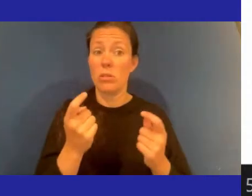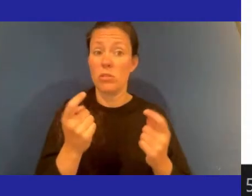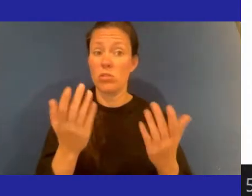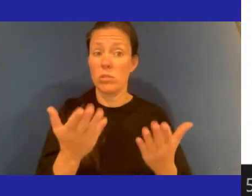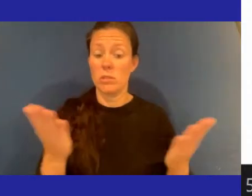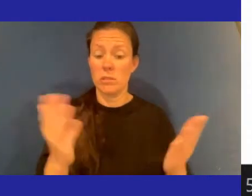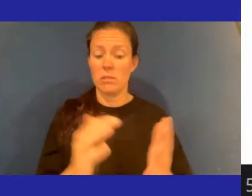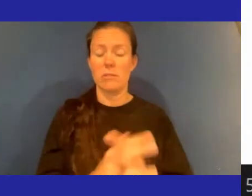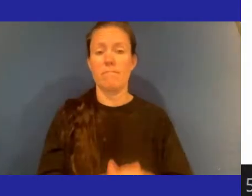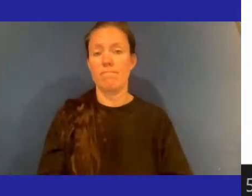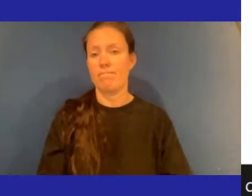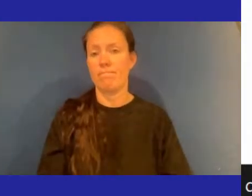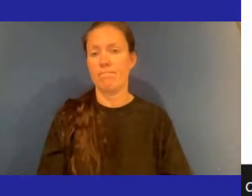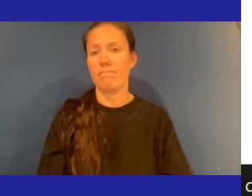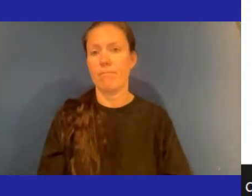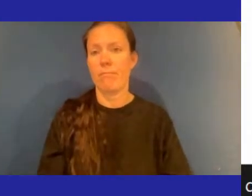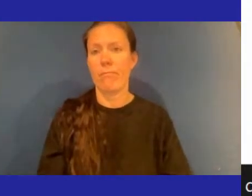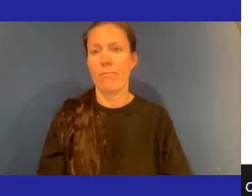effort for health and hospitals.